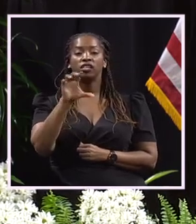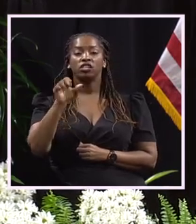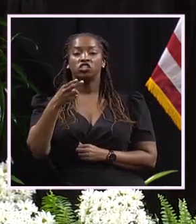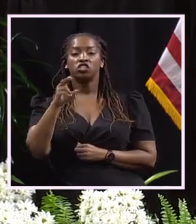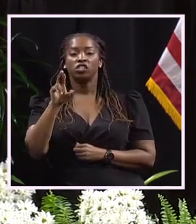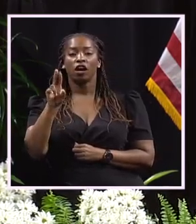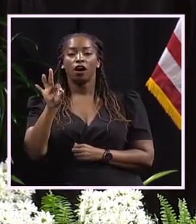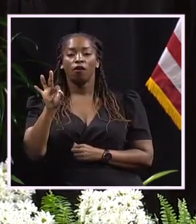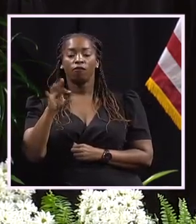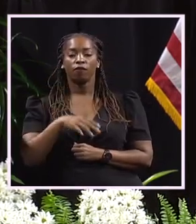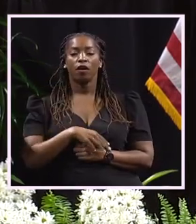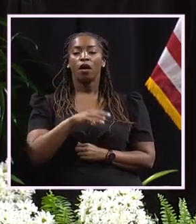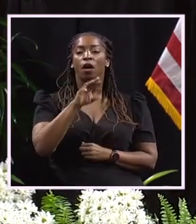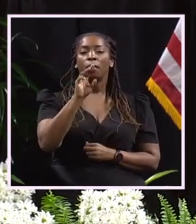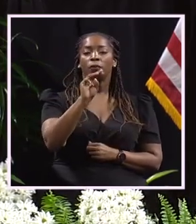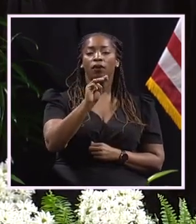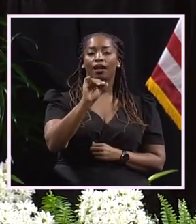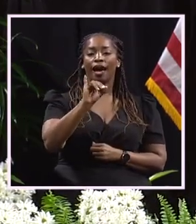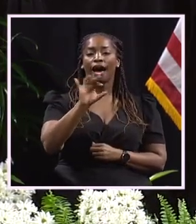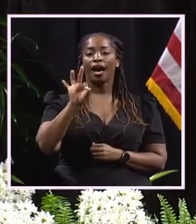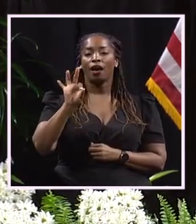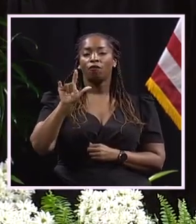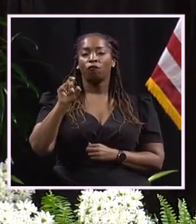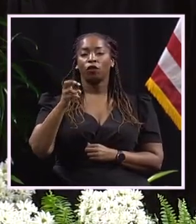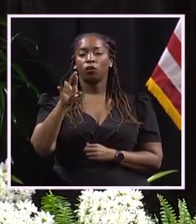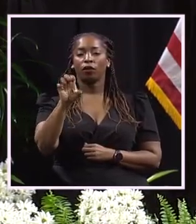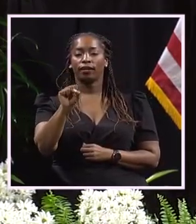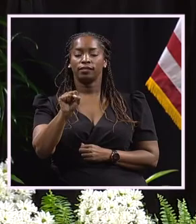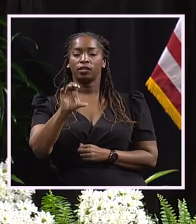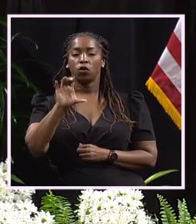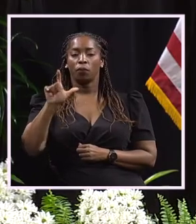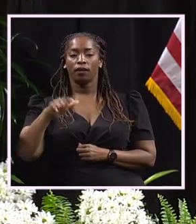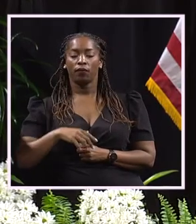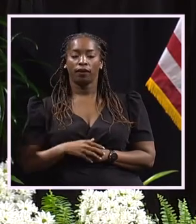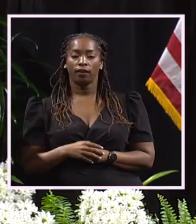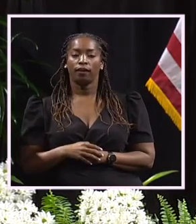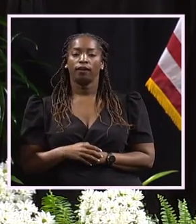Miranda I. Flores, cum laude,